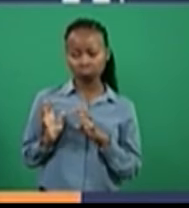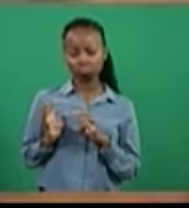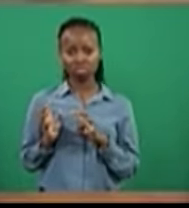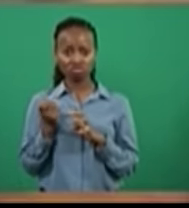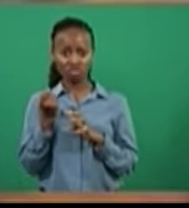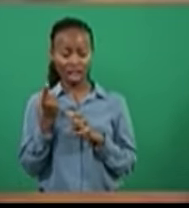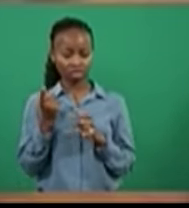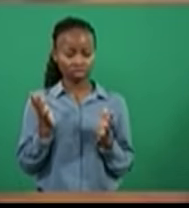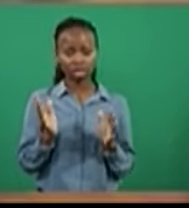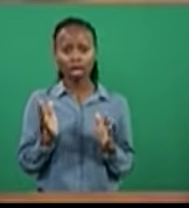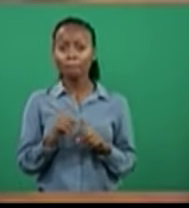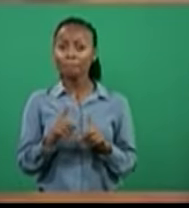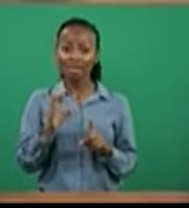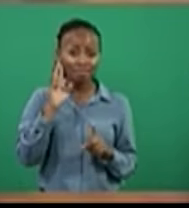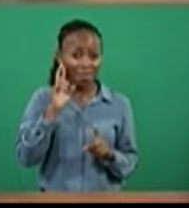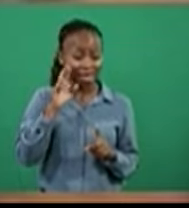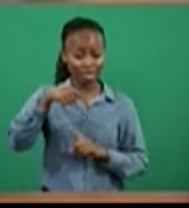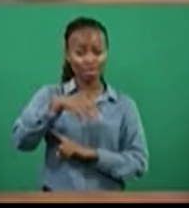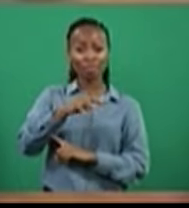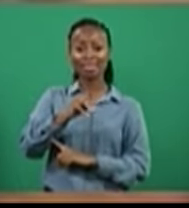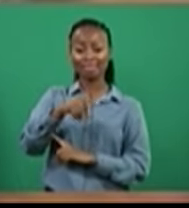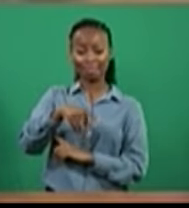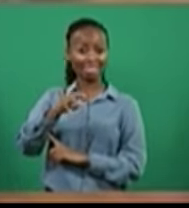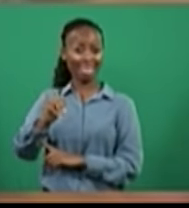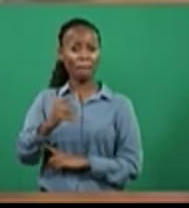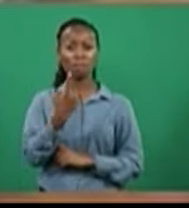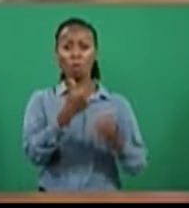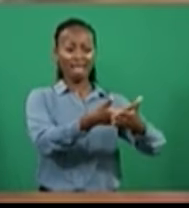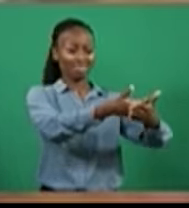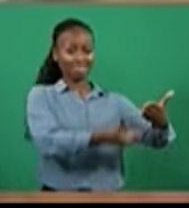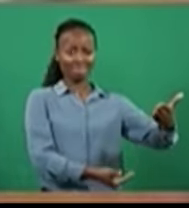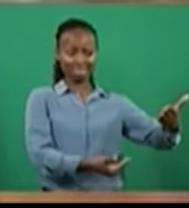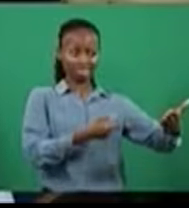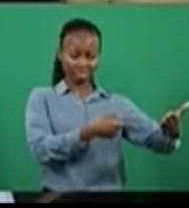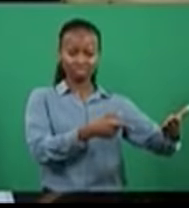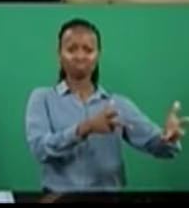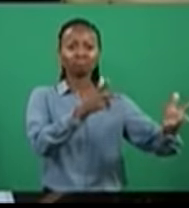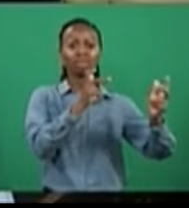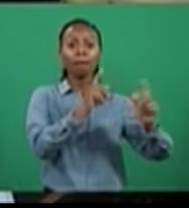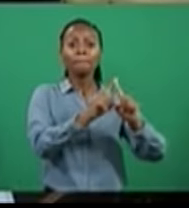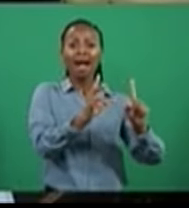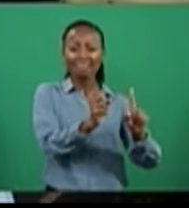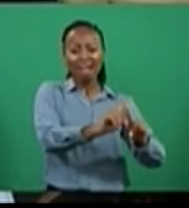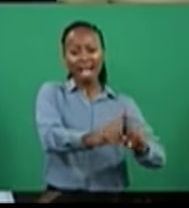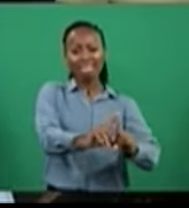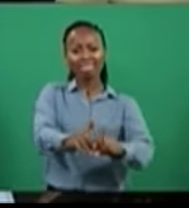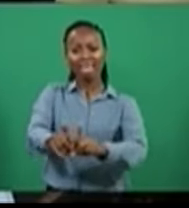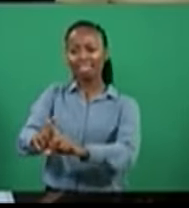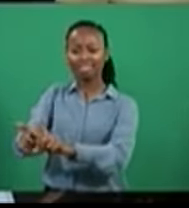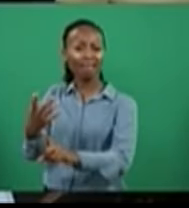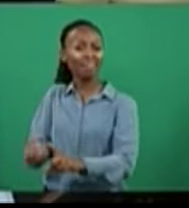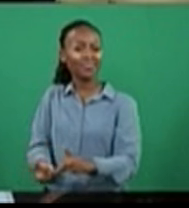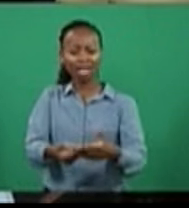is one input into our decision-making process. And we will look at what